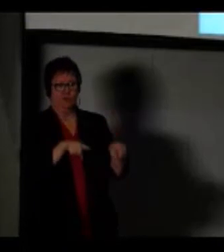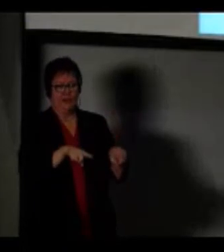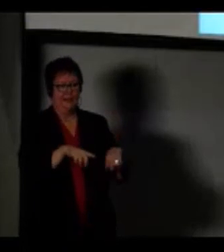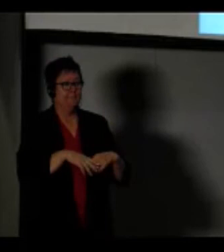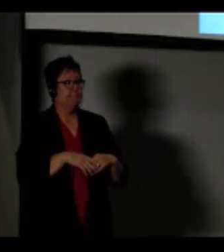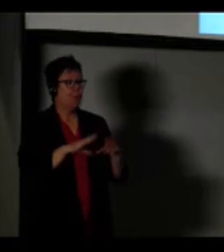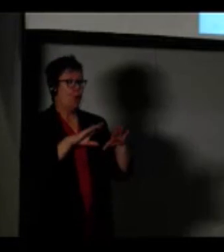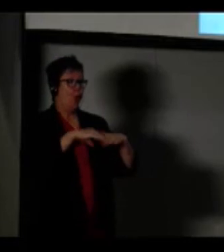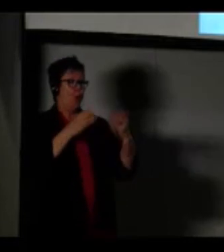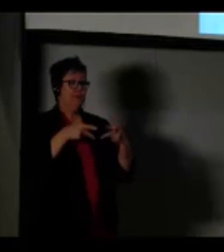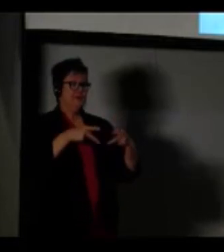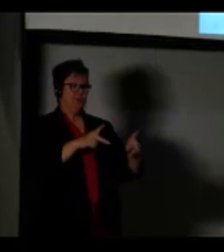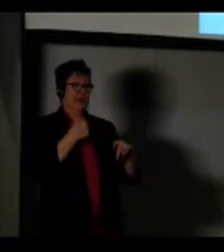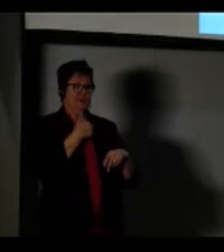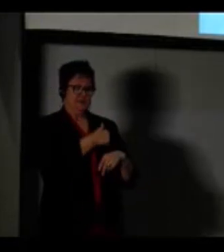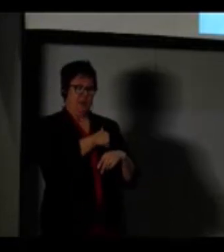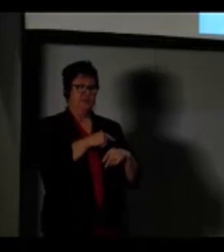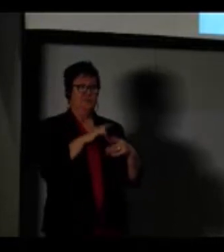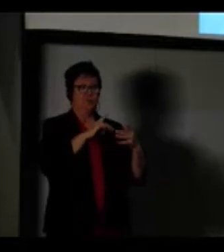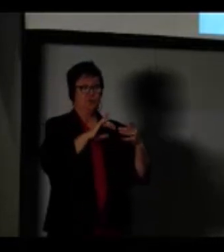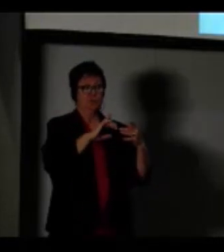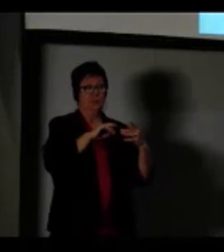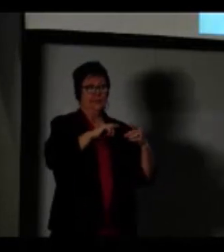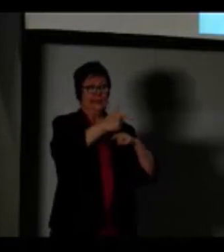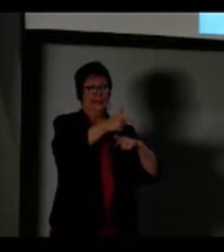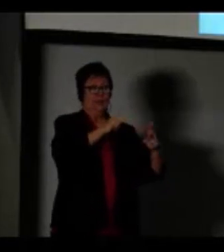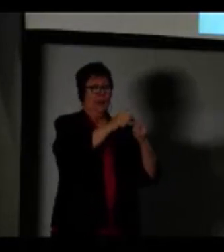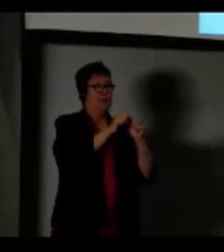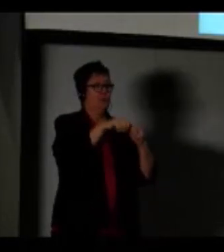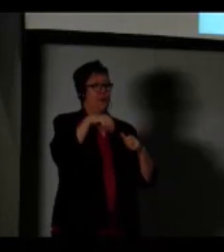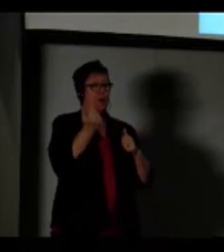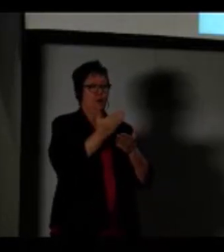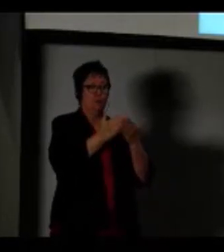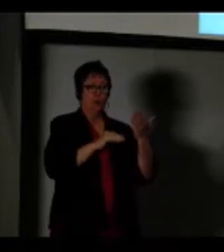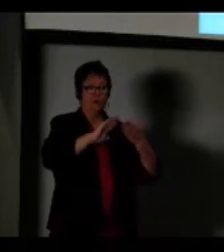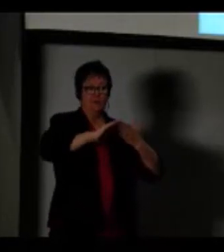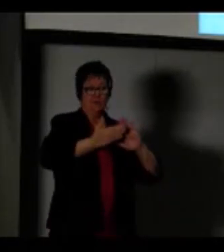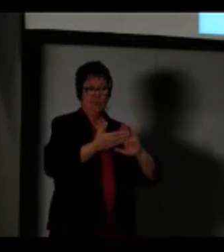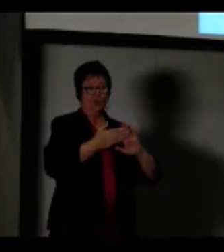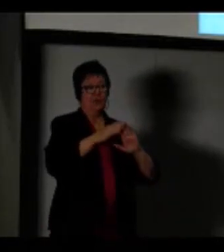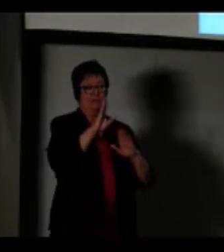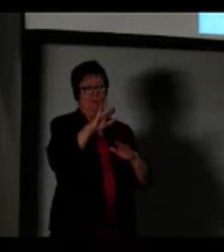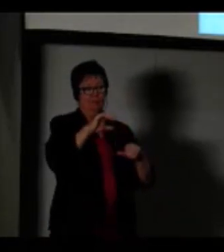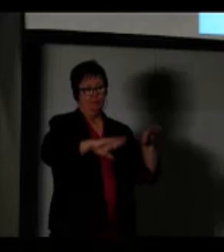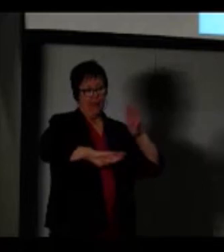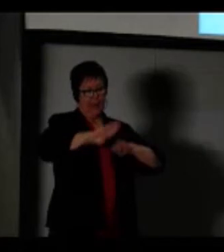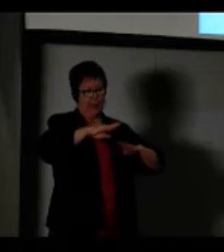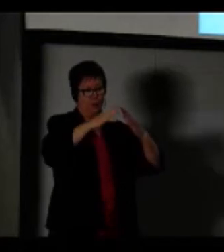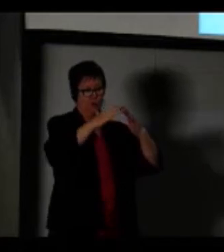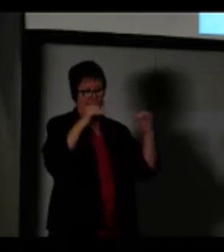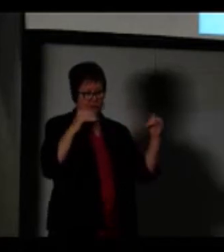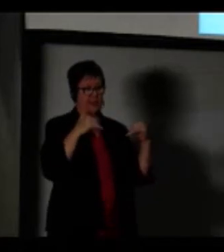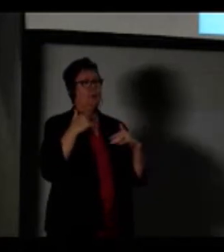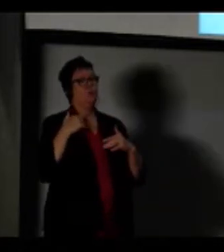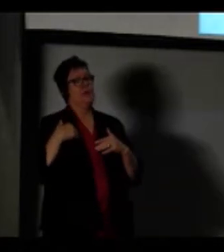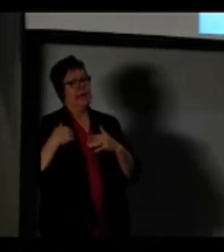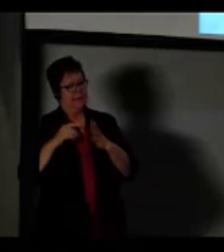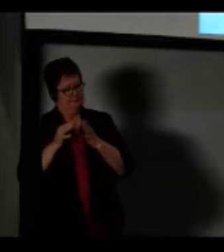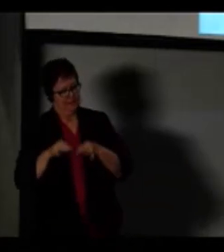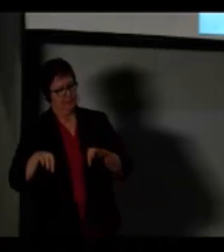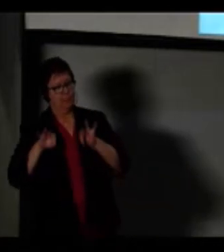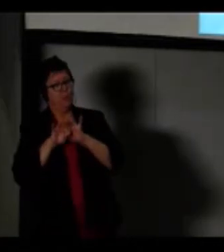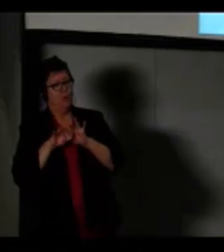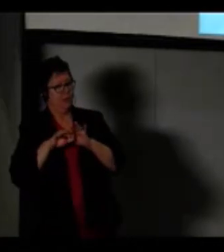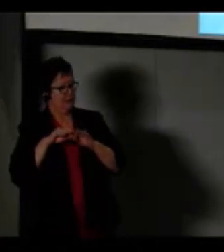Openness also enables us to interact with another part of the biodiversity community. So again, we have a number of key partnerships from TADWIG,